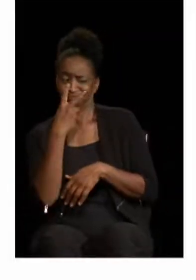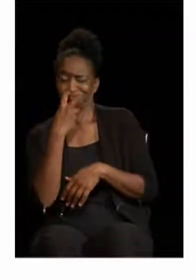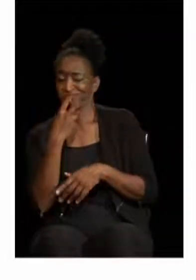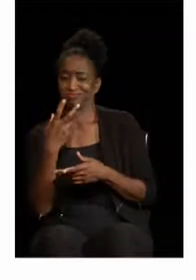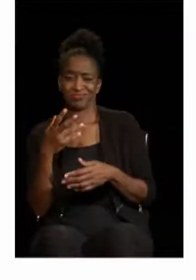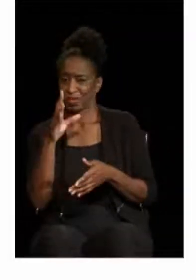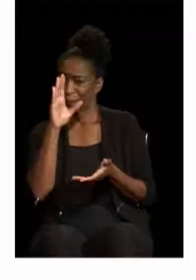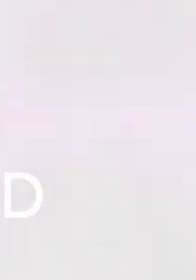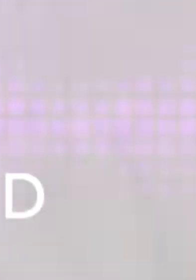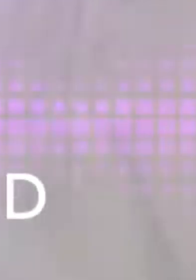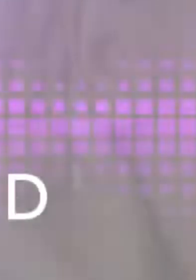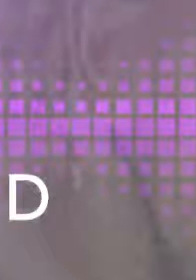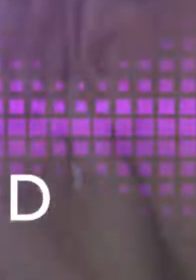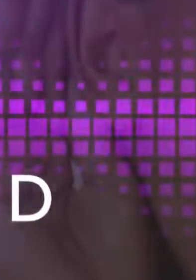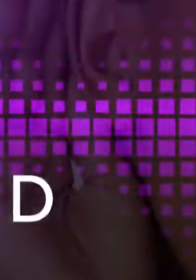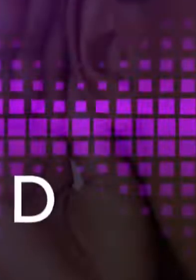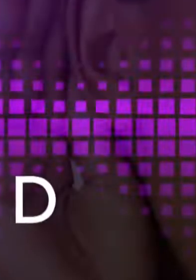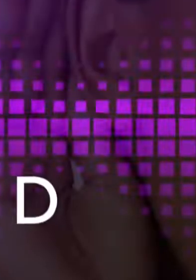get professional help.